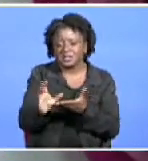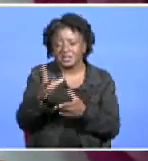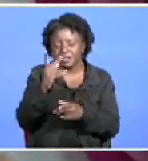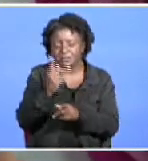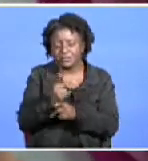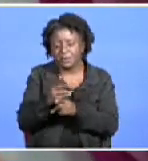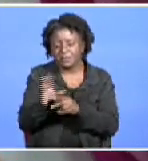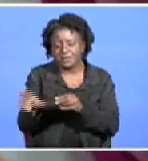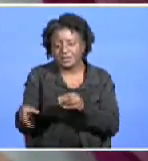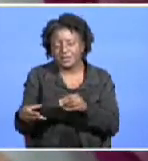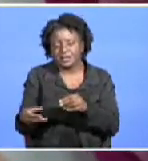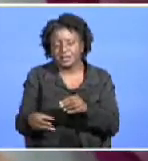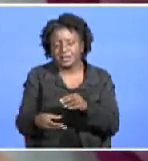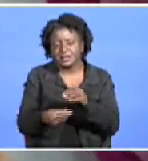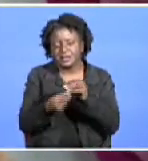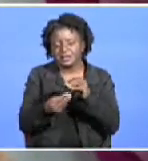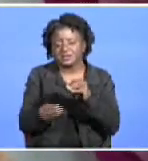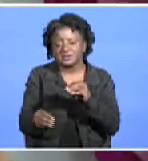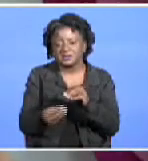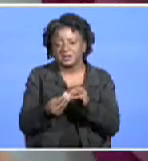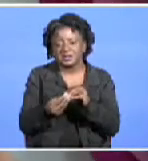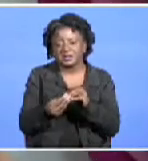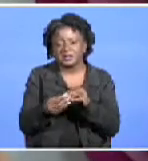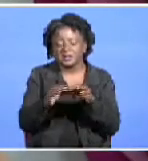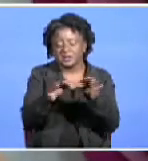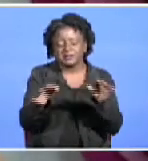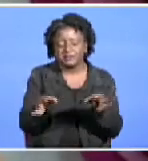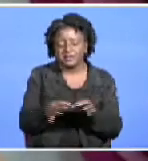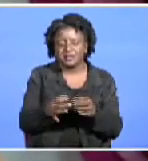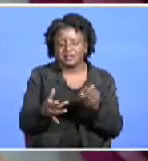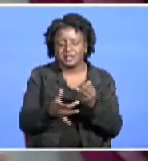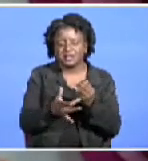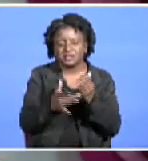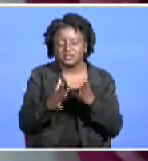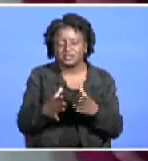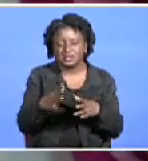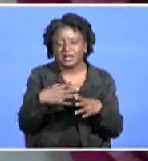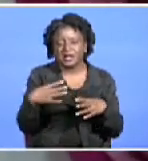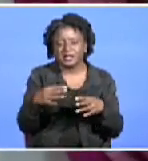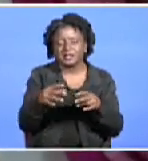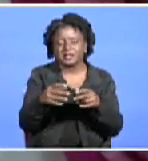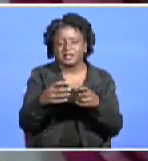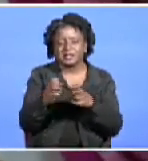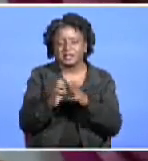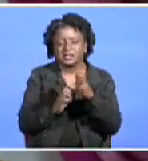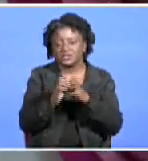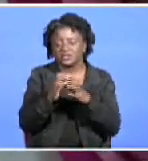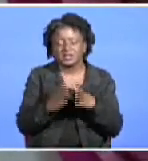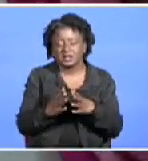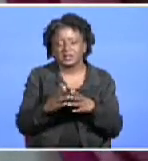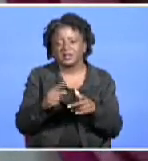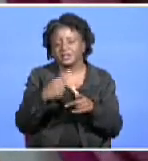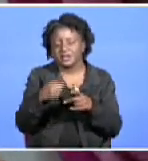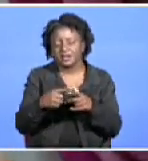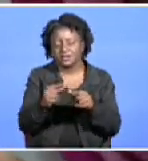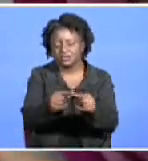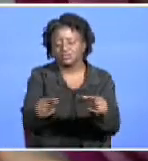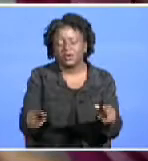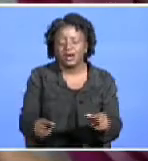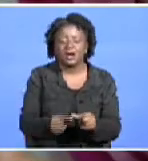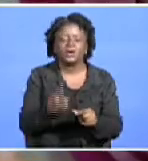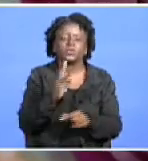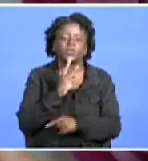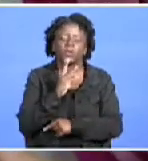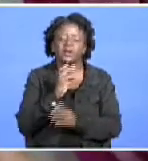the supervision of field technician and an affiliate engineer. And then groundwater samples were taken and